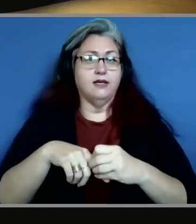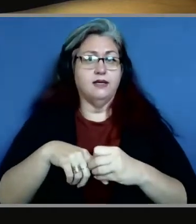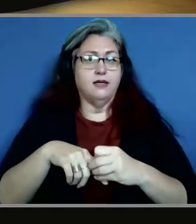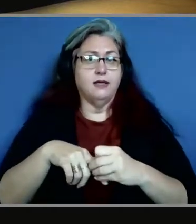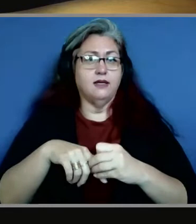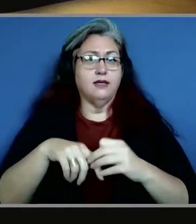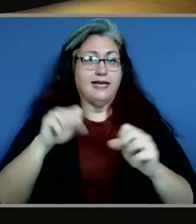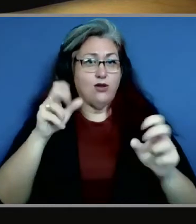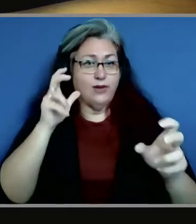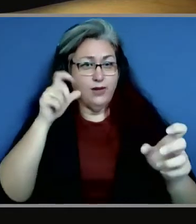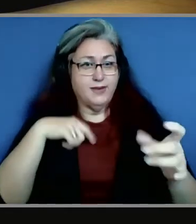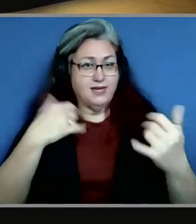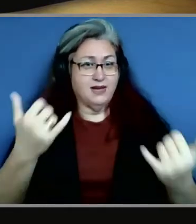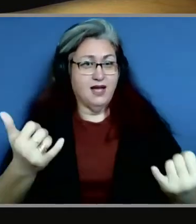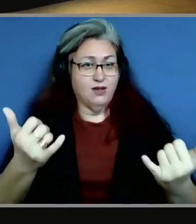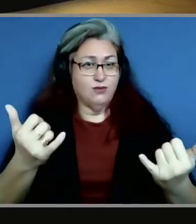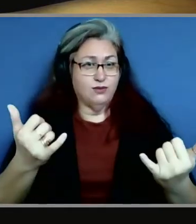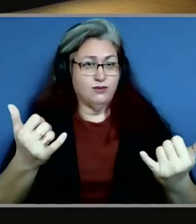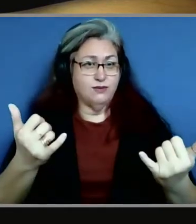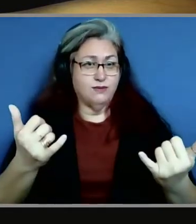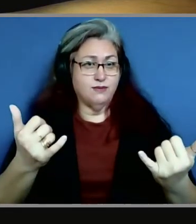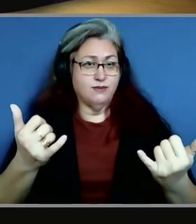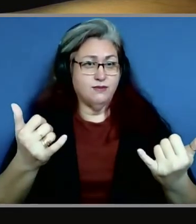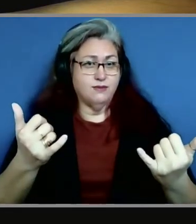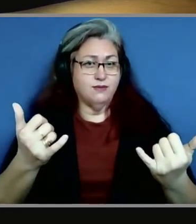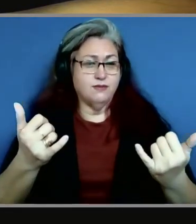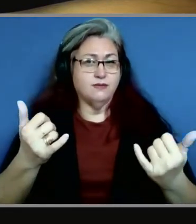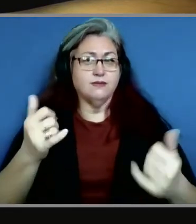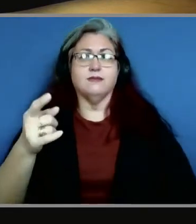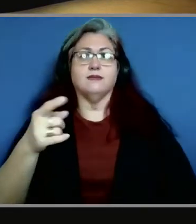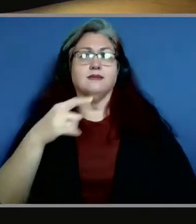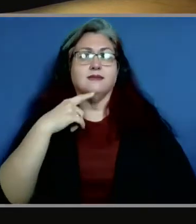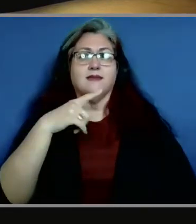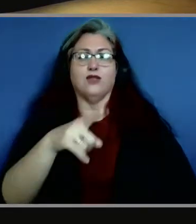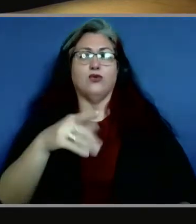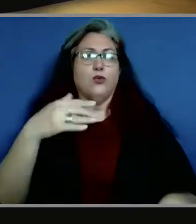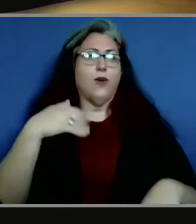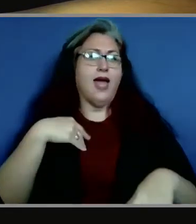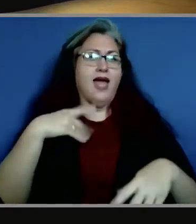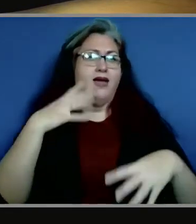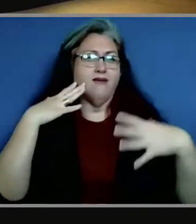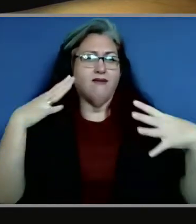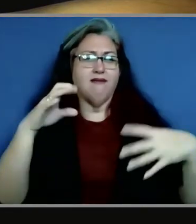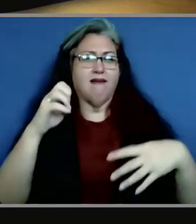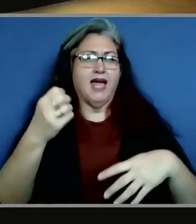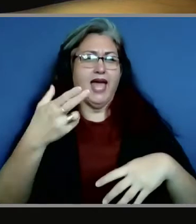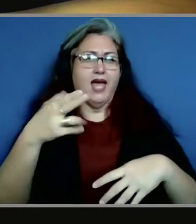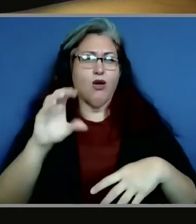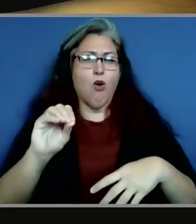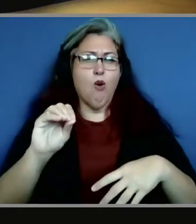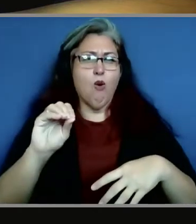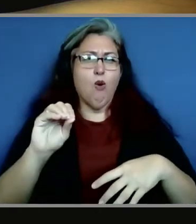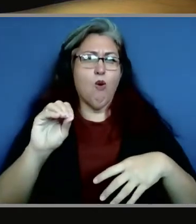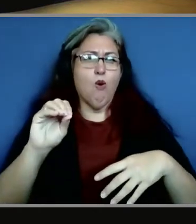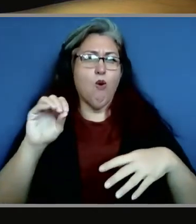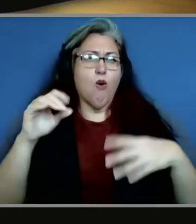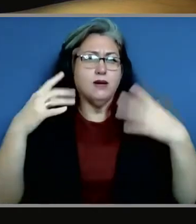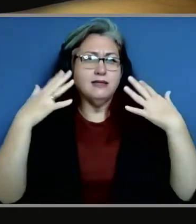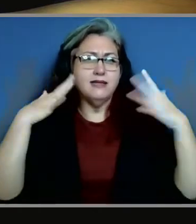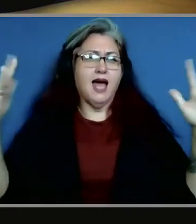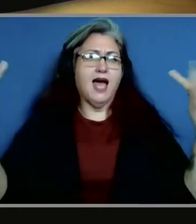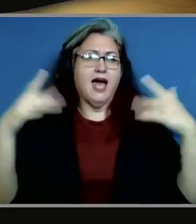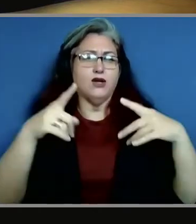Can you hear me now? You're Hello? echoing, Shane. So